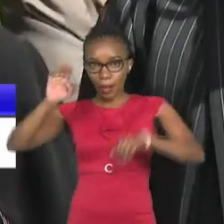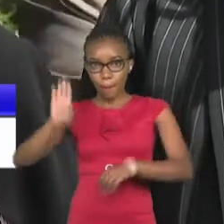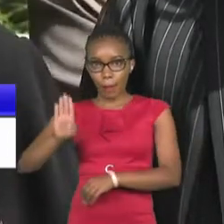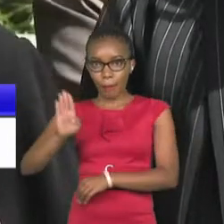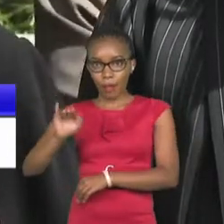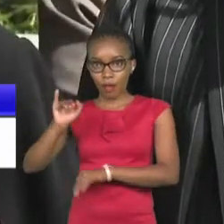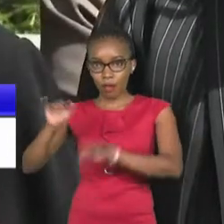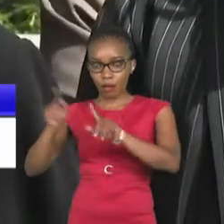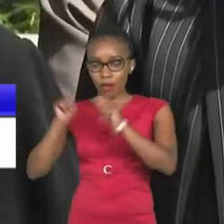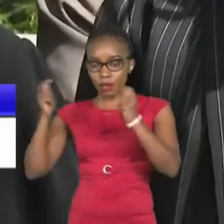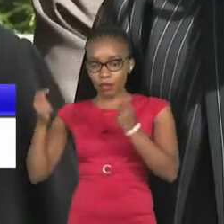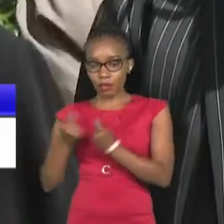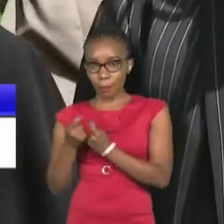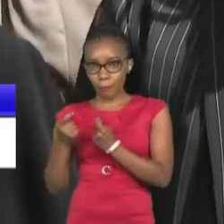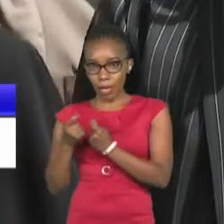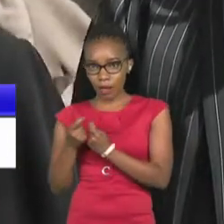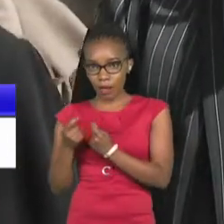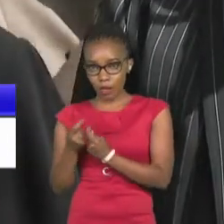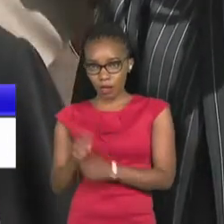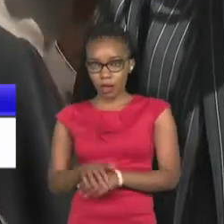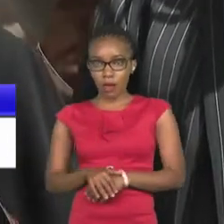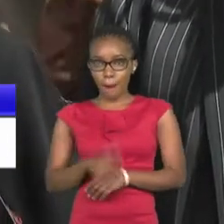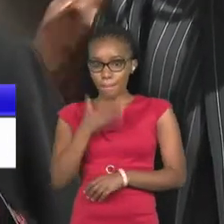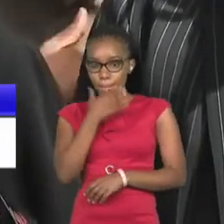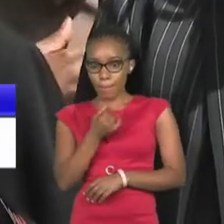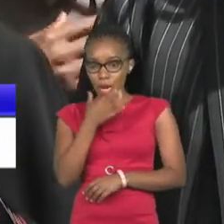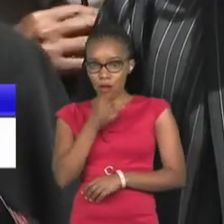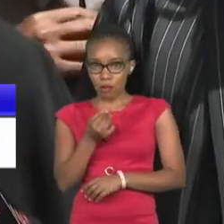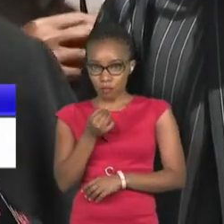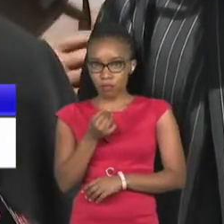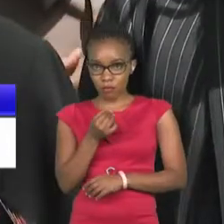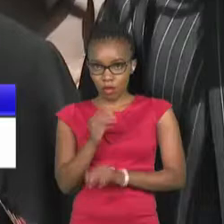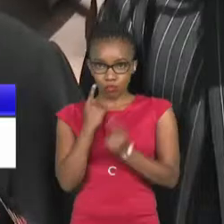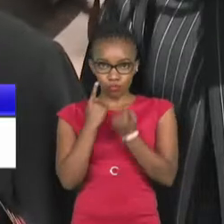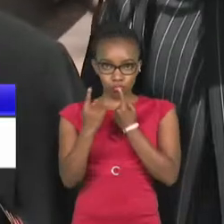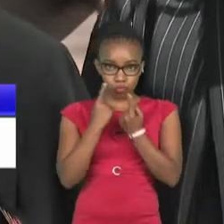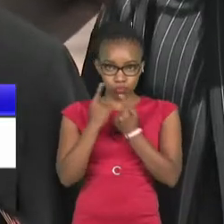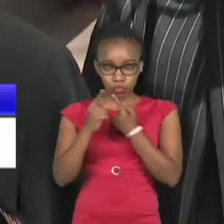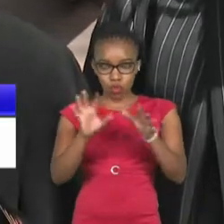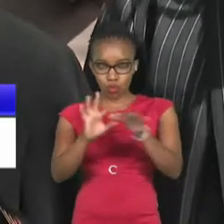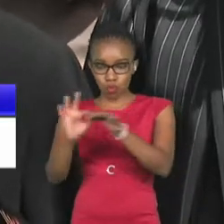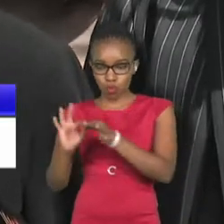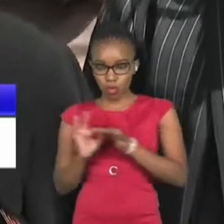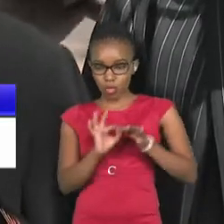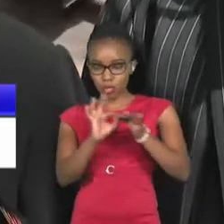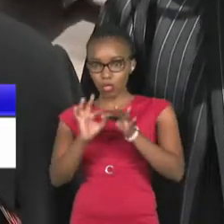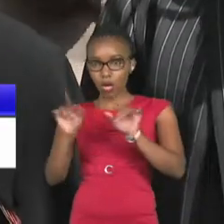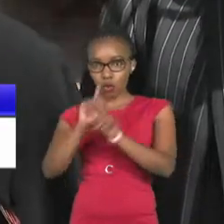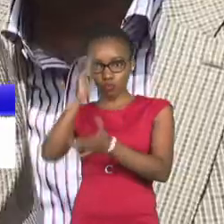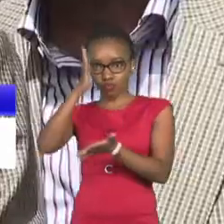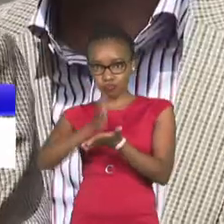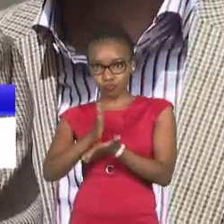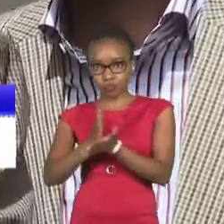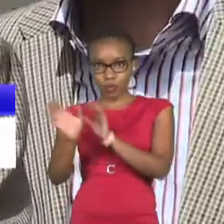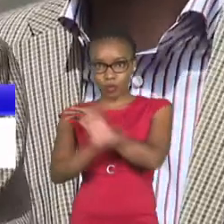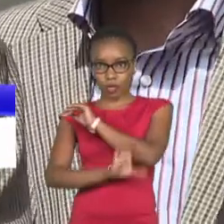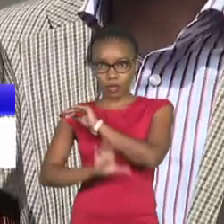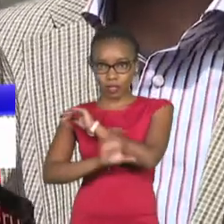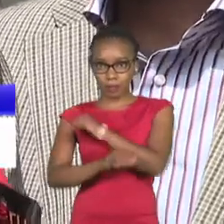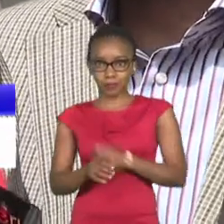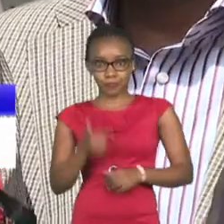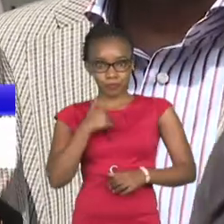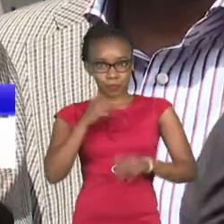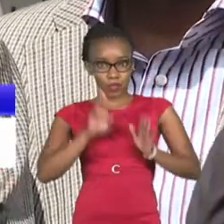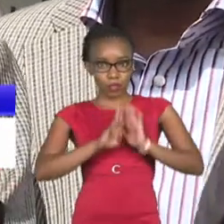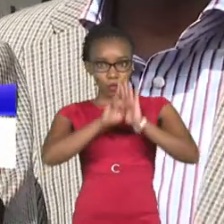team. And he was a man that spoke to the unity and the integrity of this nation. On behalf of the